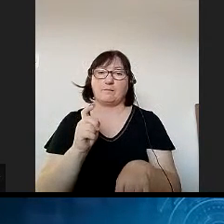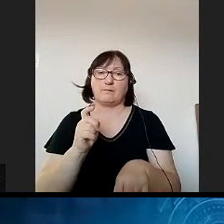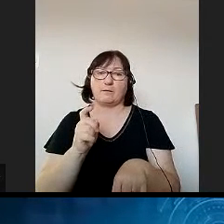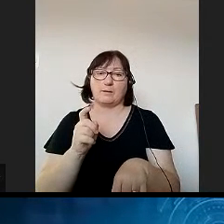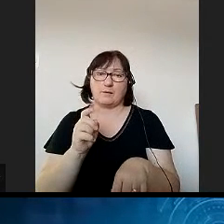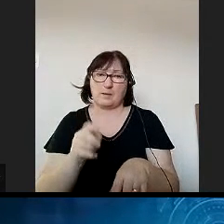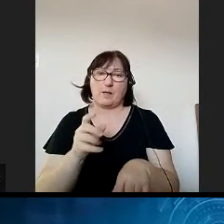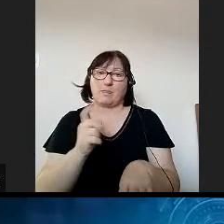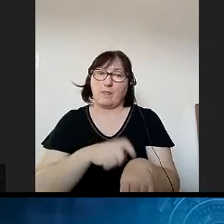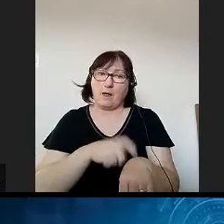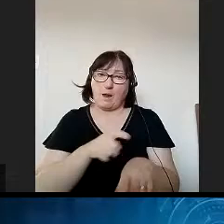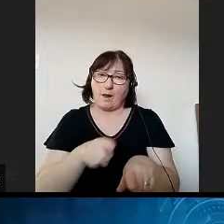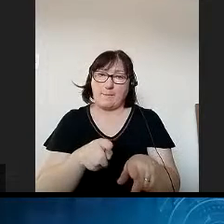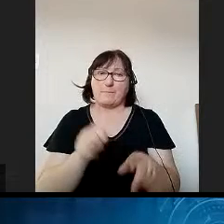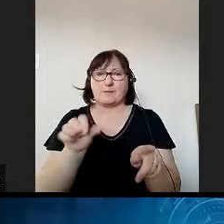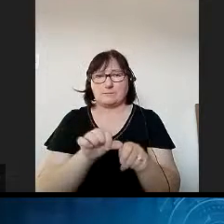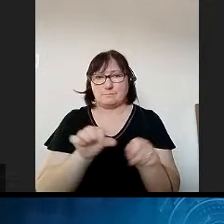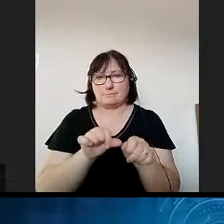have a quality